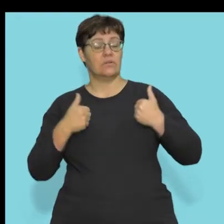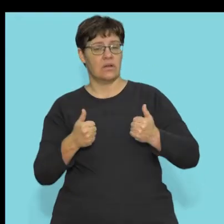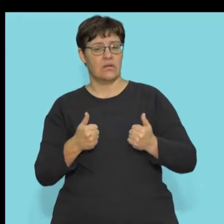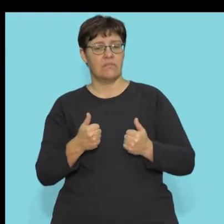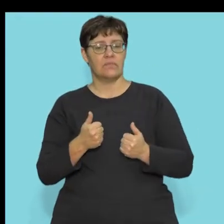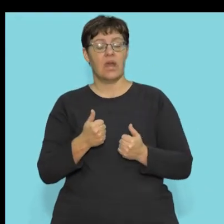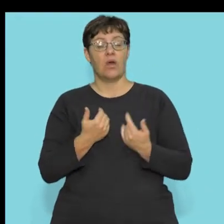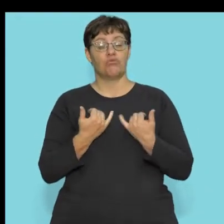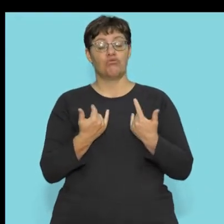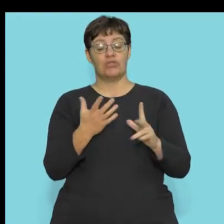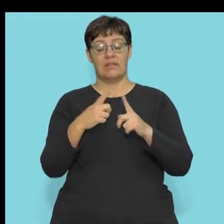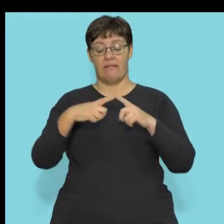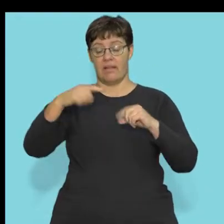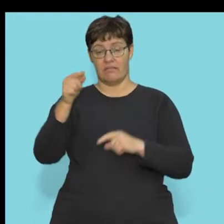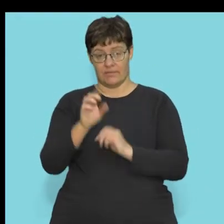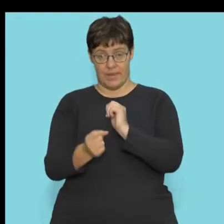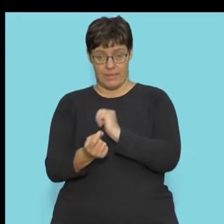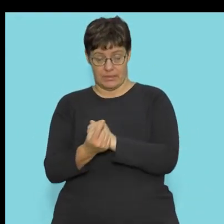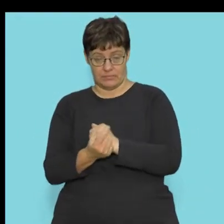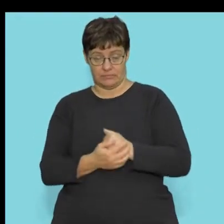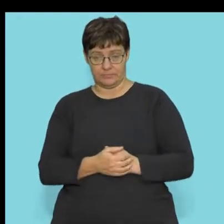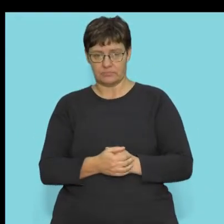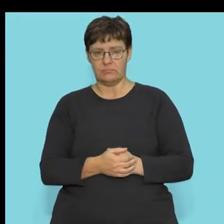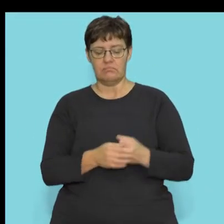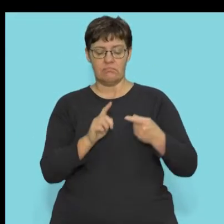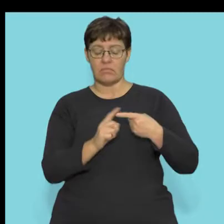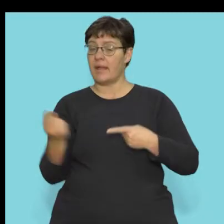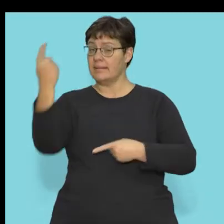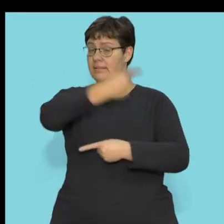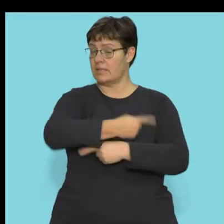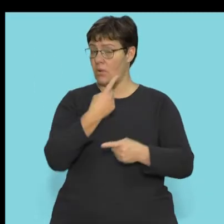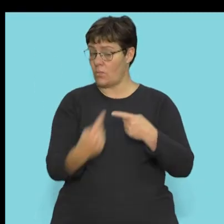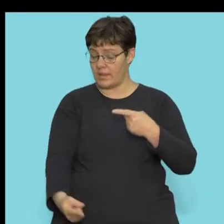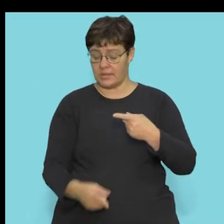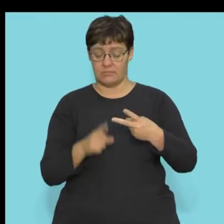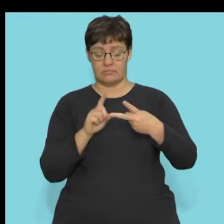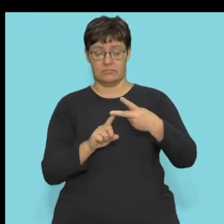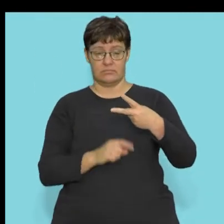green leaf takes place A, during the day only,